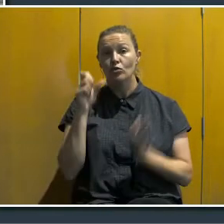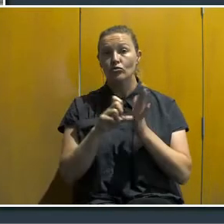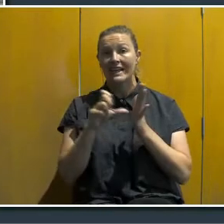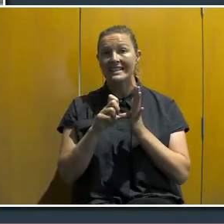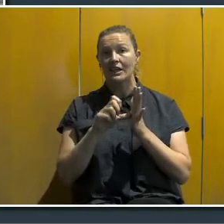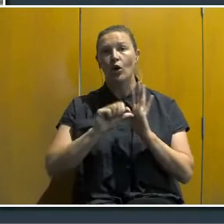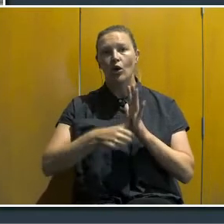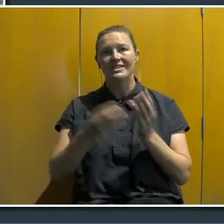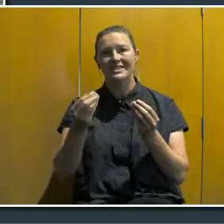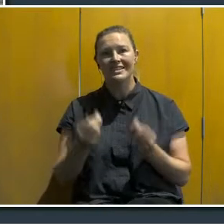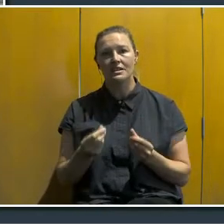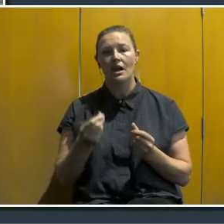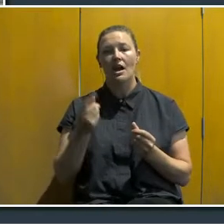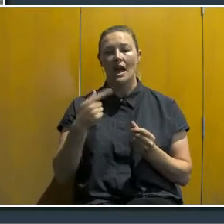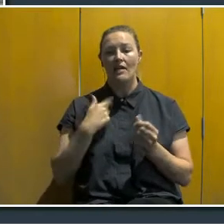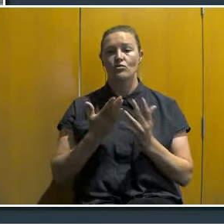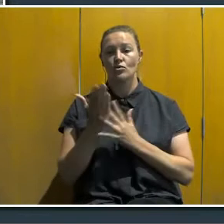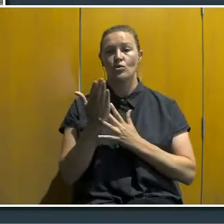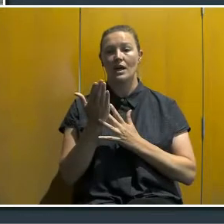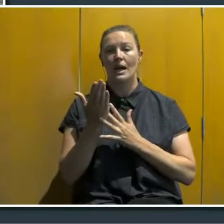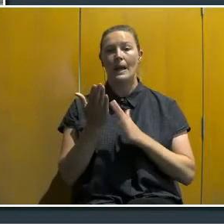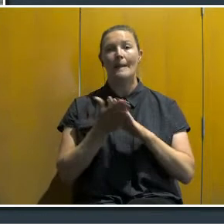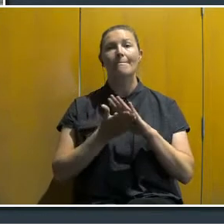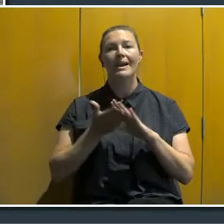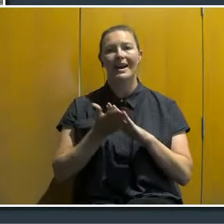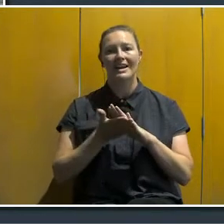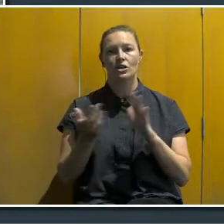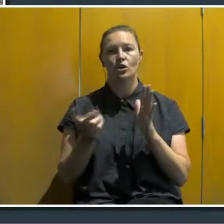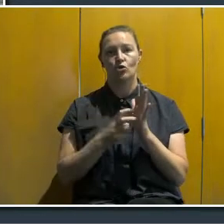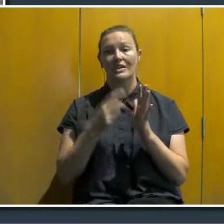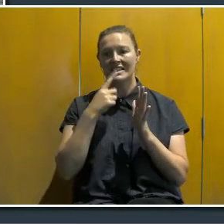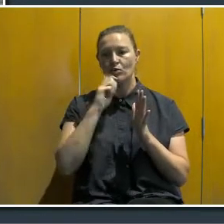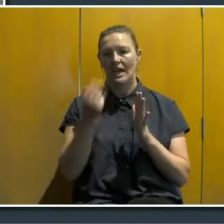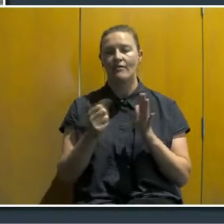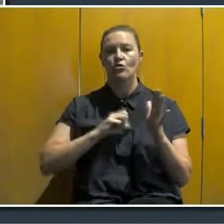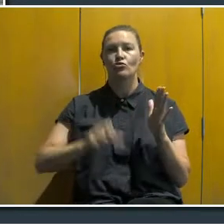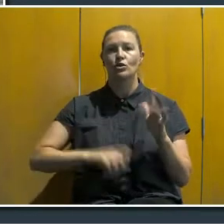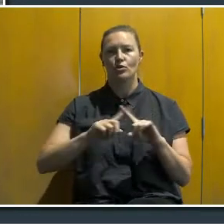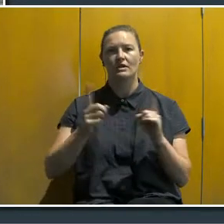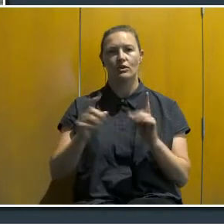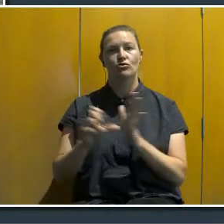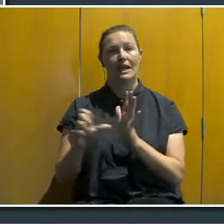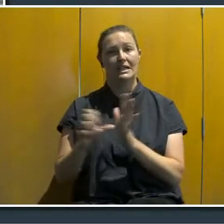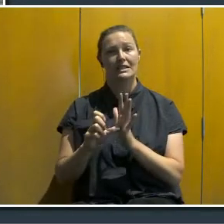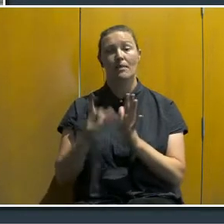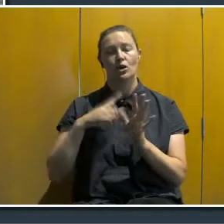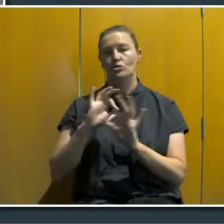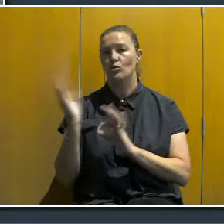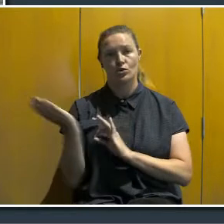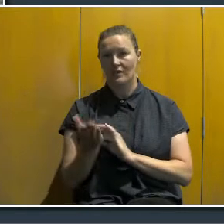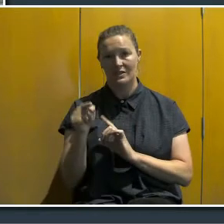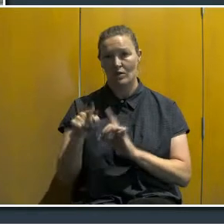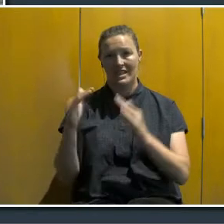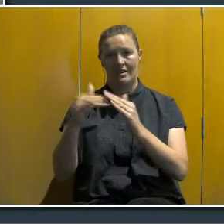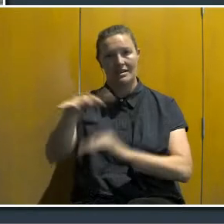land and accepted by way of an implied contract that we would pay a rural differential rate, as there were no services to